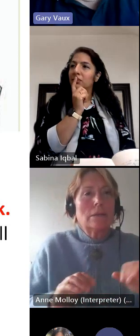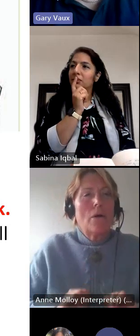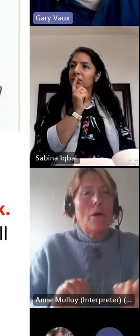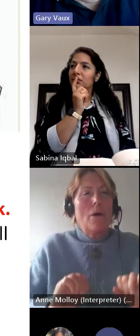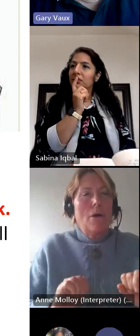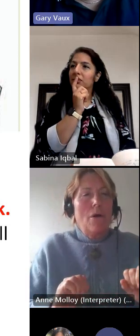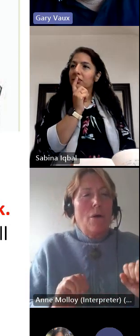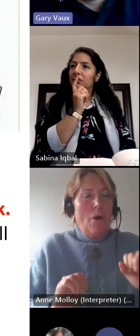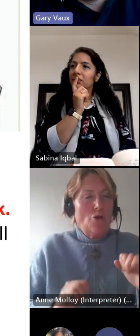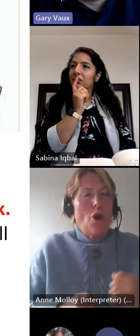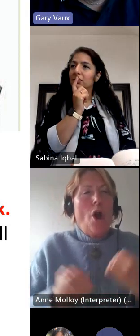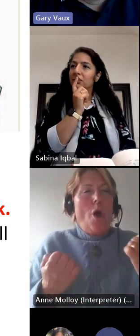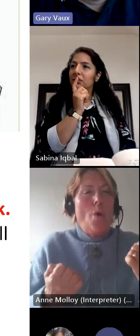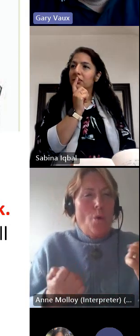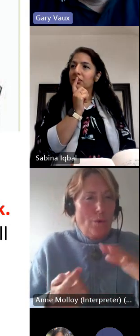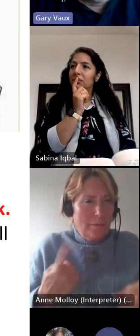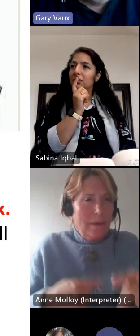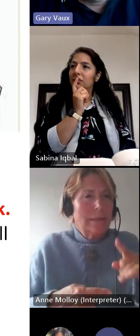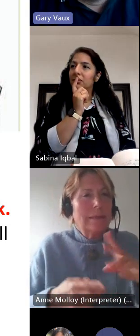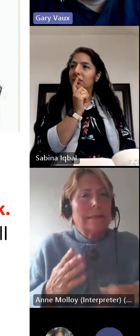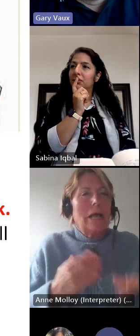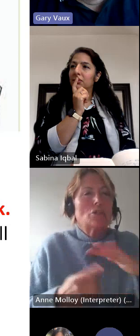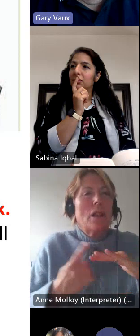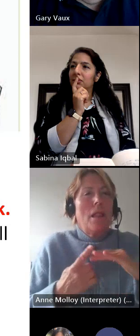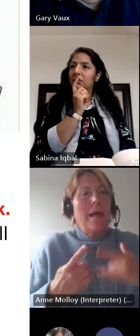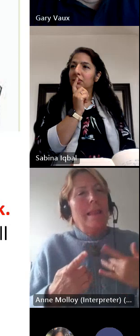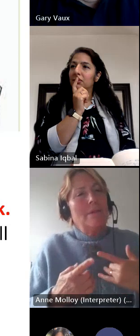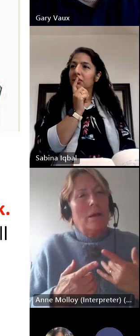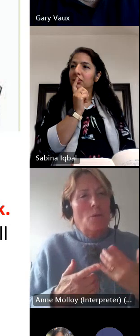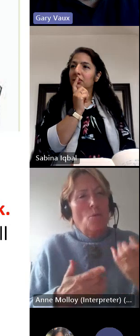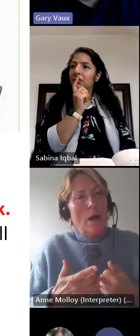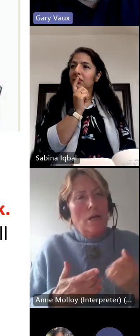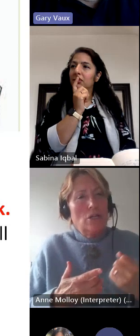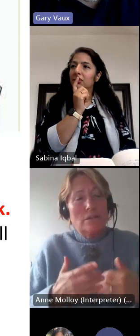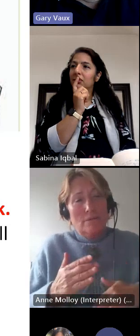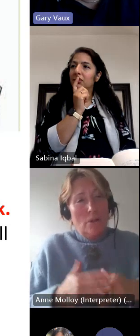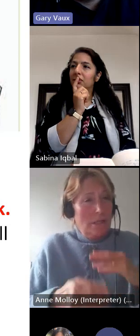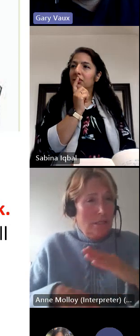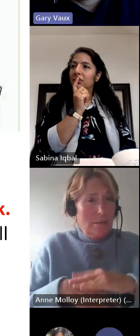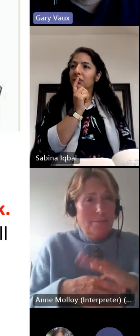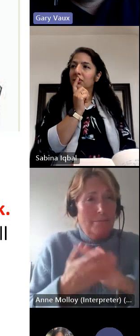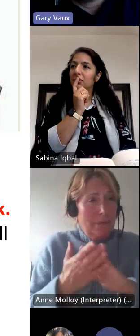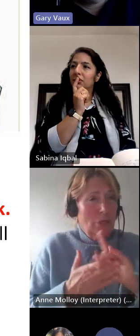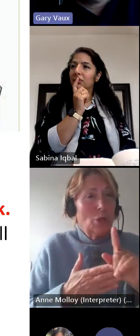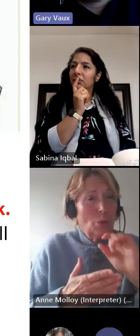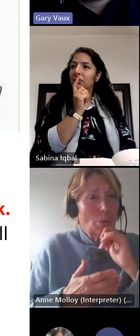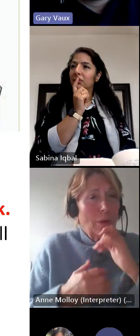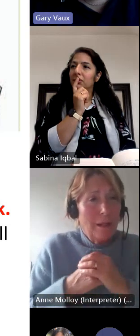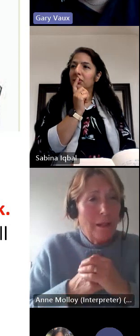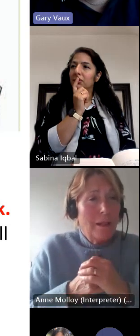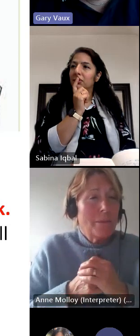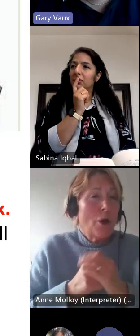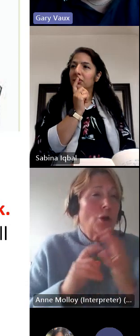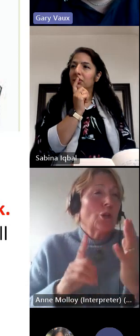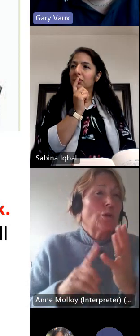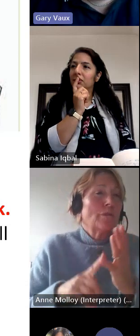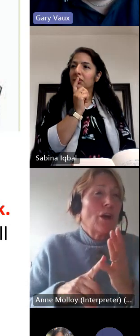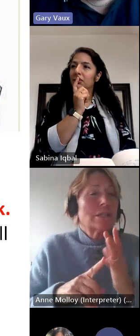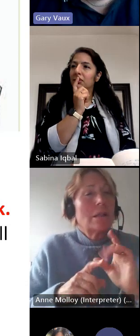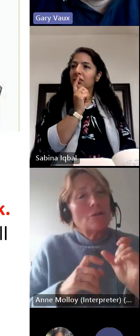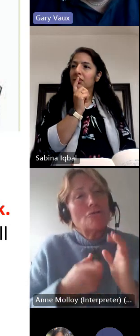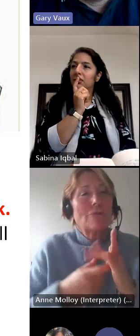and you are on national living wage, even full time, that you are likely to be on universal credit to top up